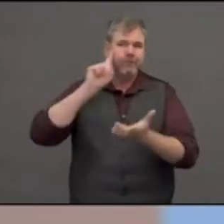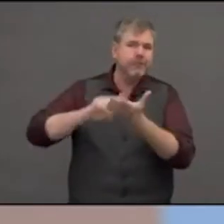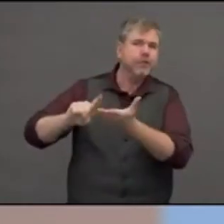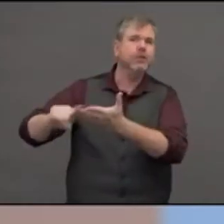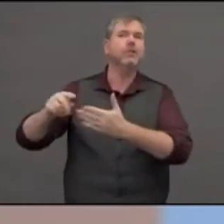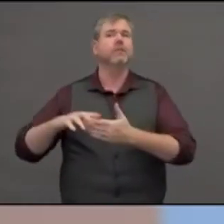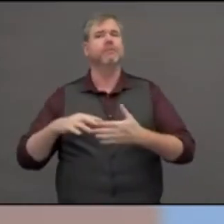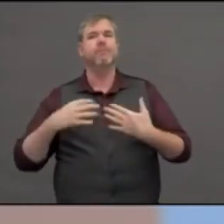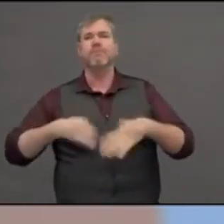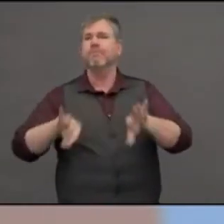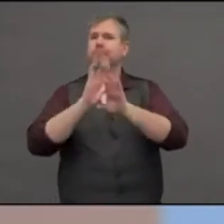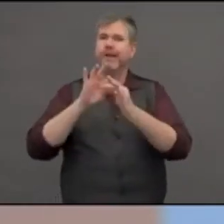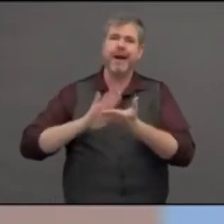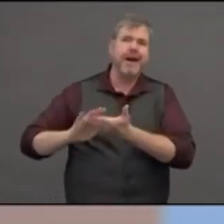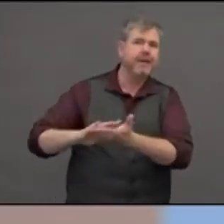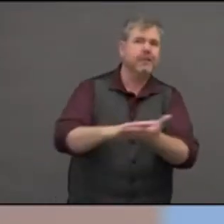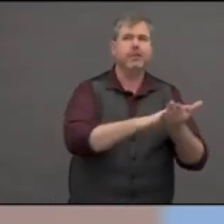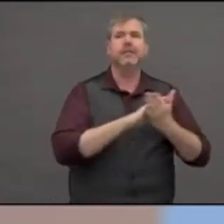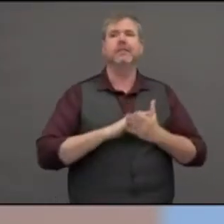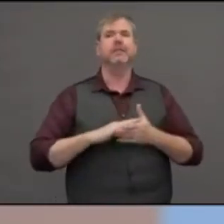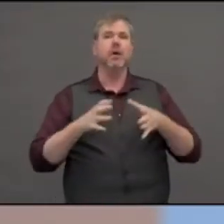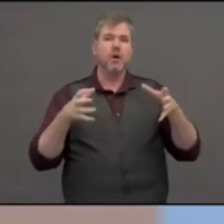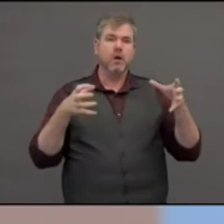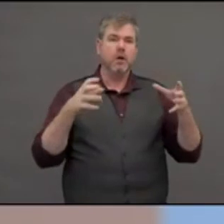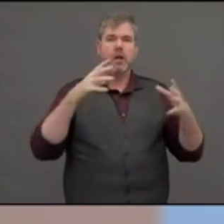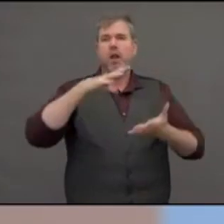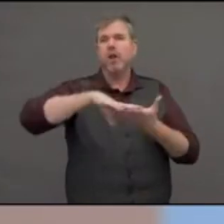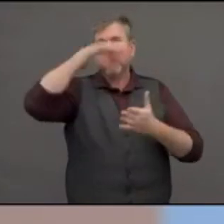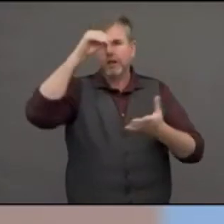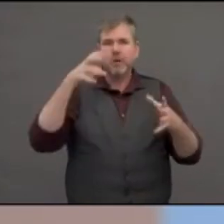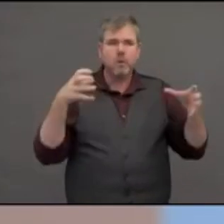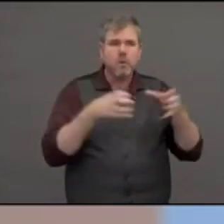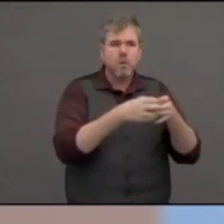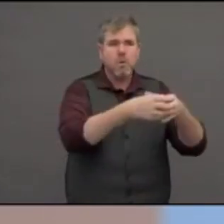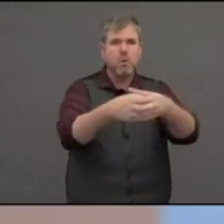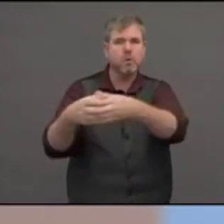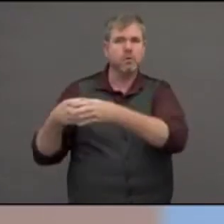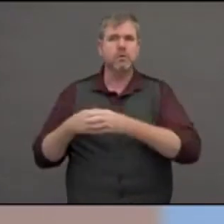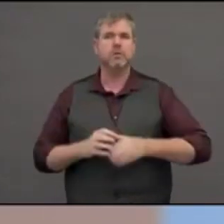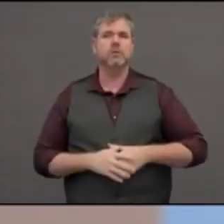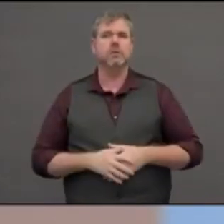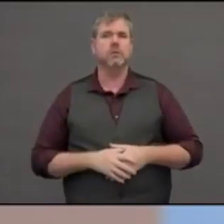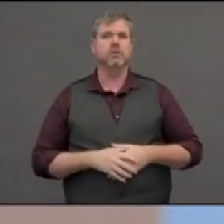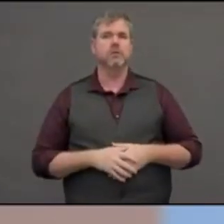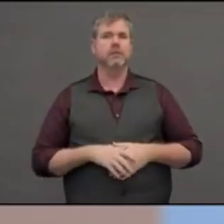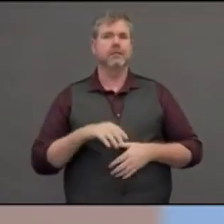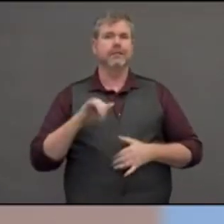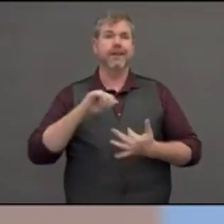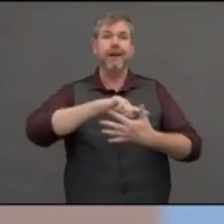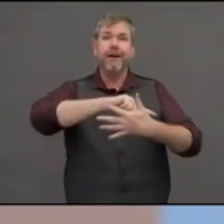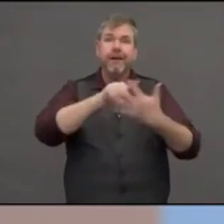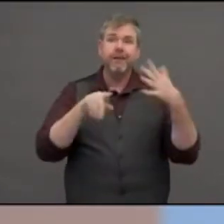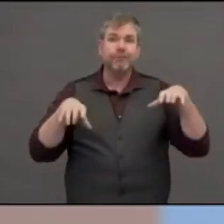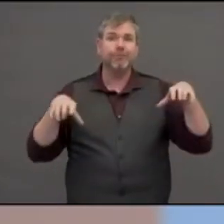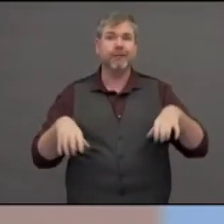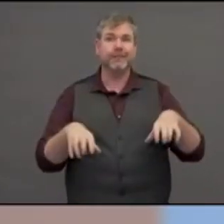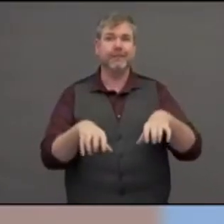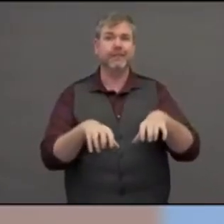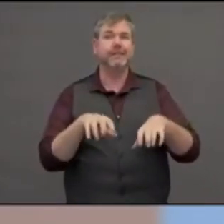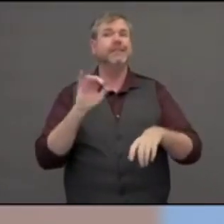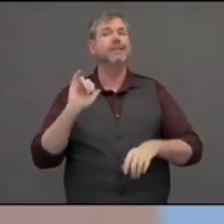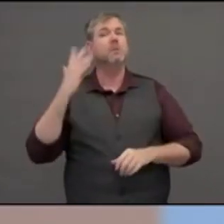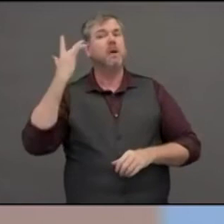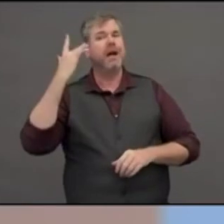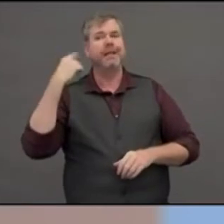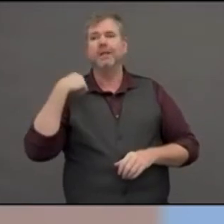stable cohorts. I would anticipate that those practices are what's helping us stay in Tier 2 and helping us move towards Tier 3.